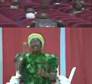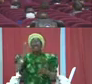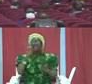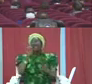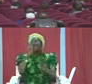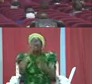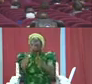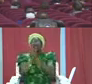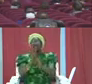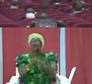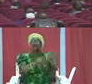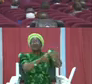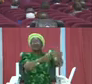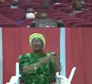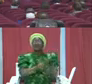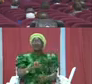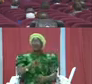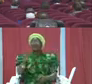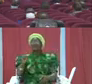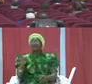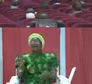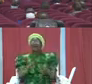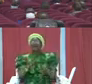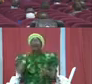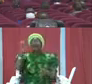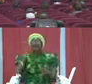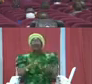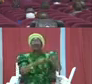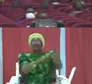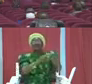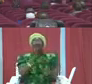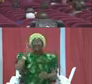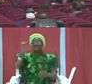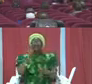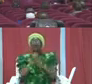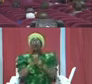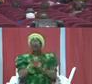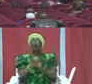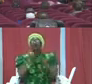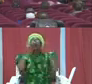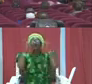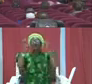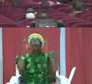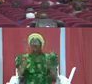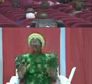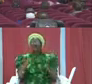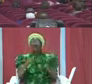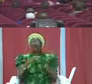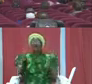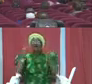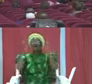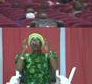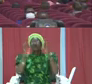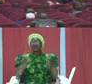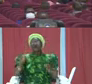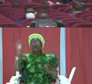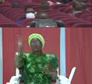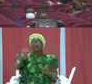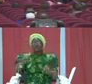and as he ran, he got stronger and stronger. No longer running from his